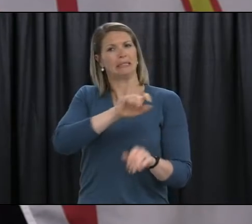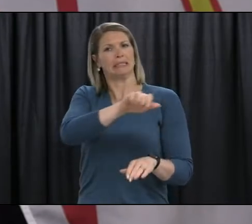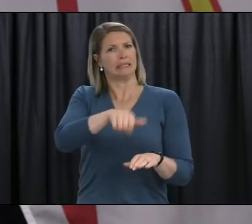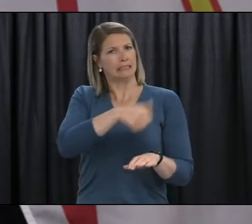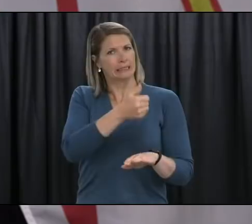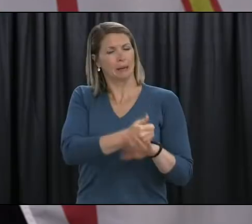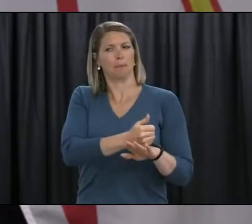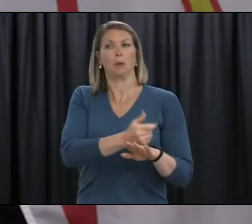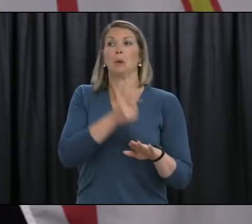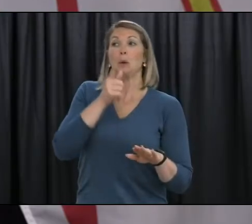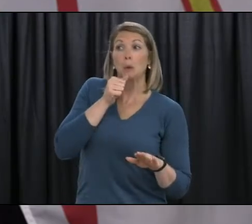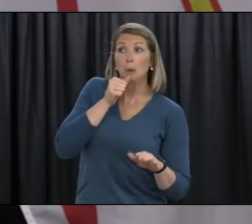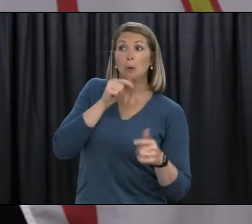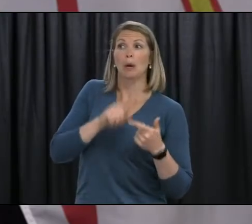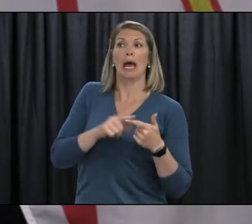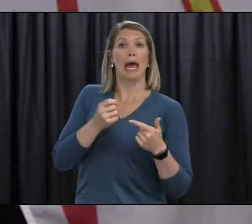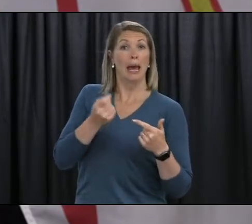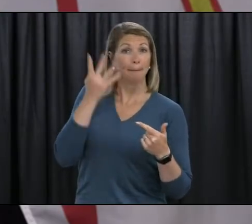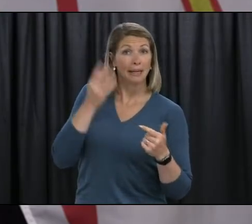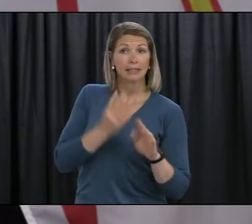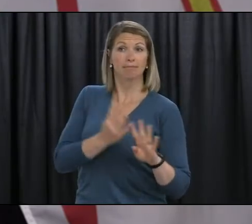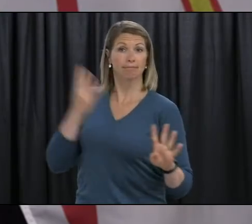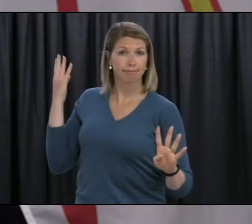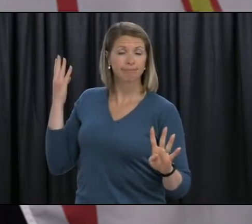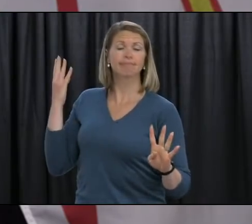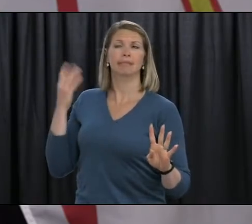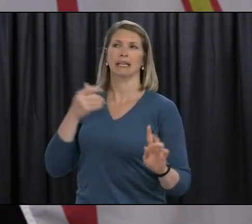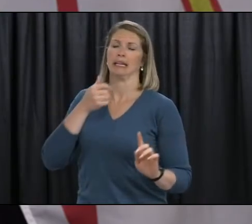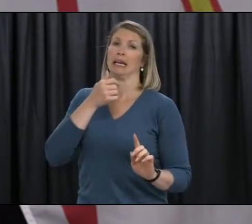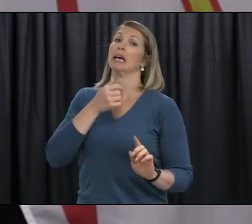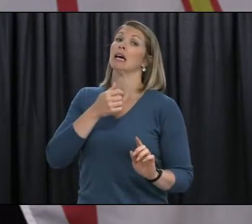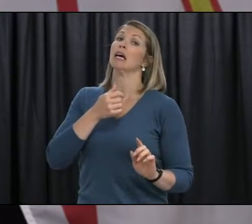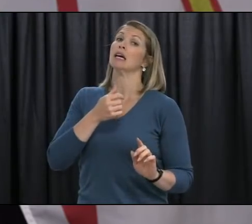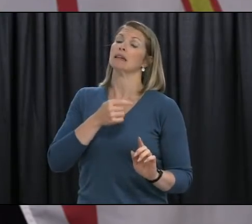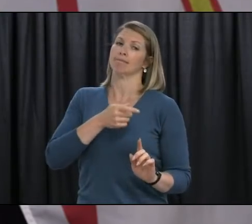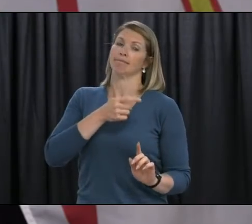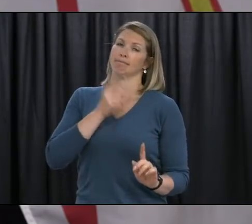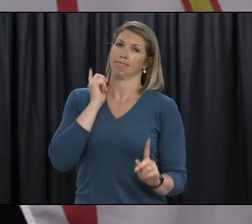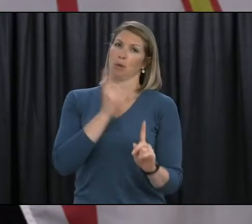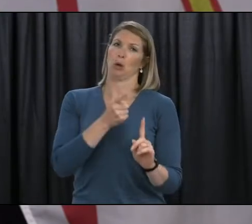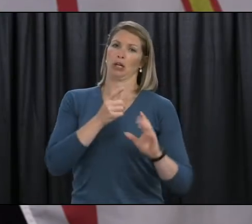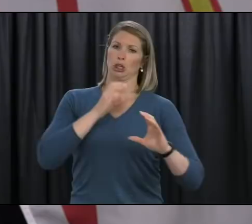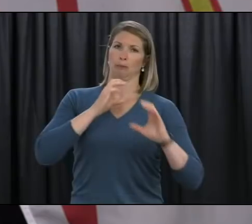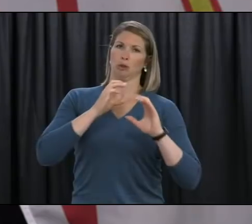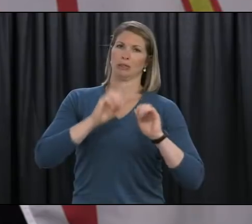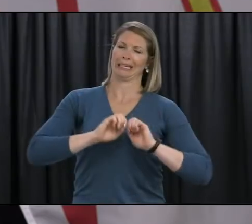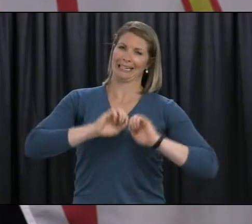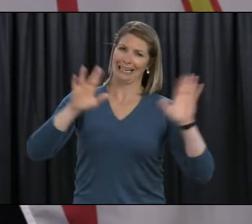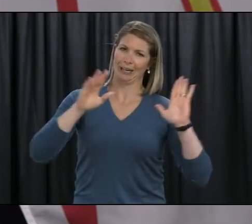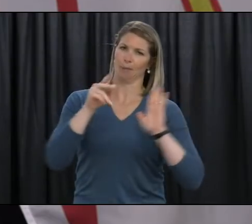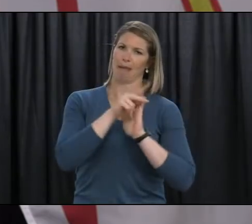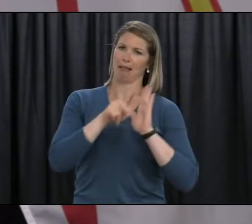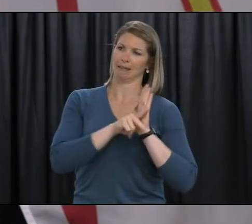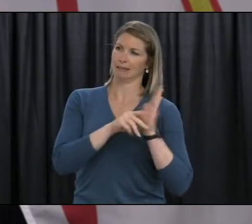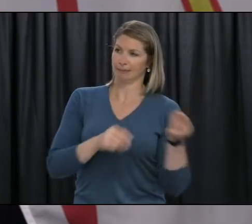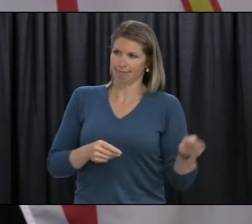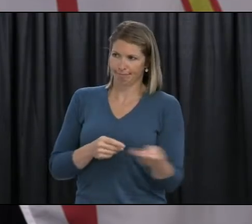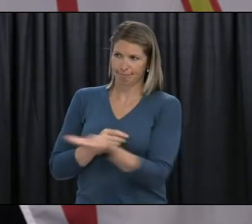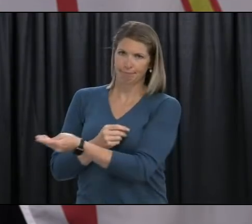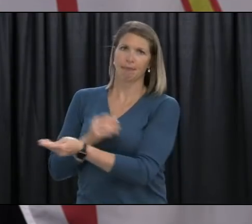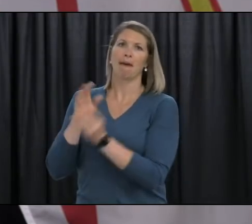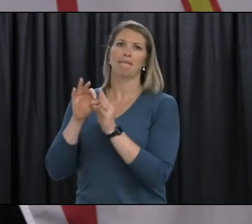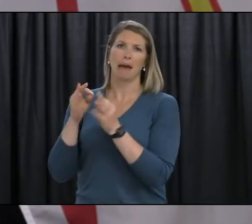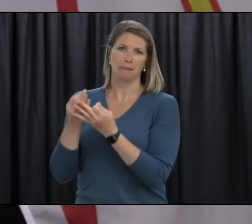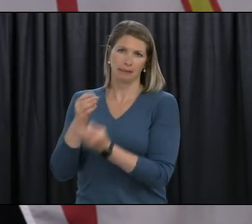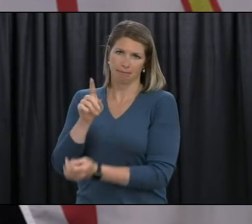take that into account, and certainly good communications with family members of the residents. That's important